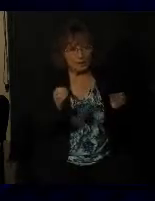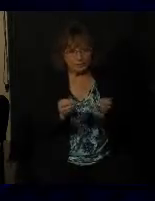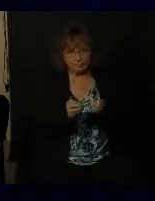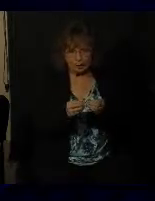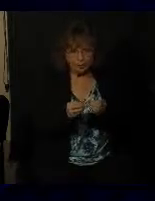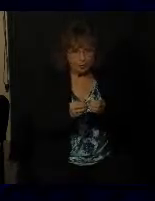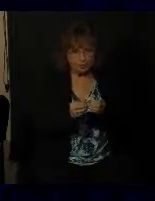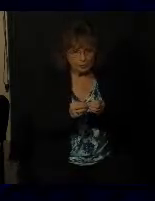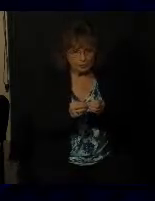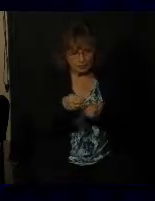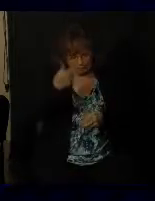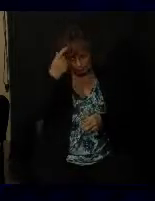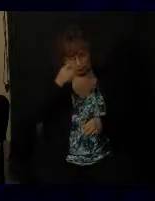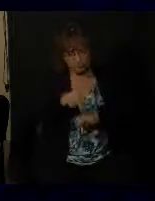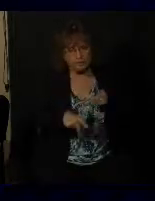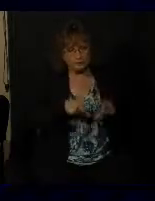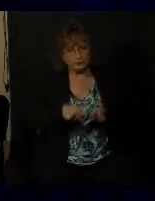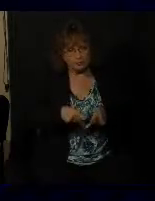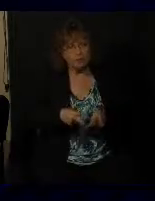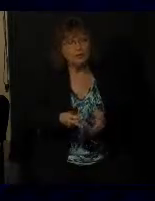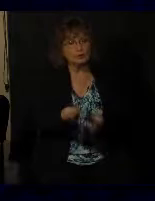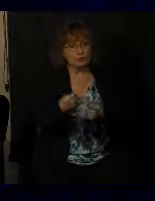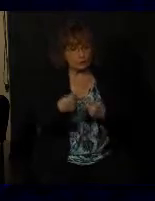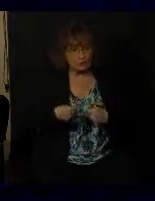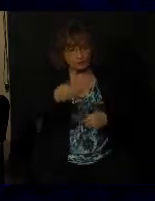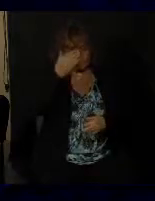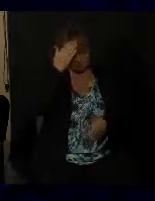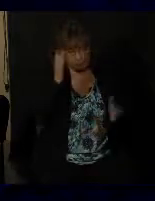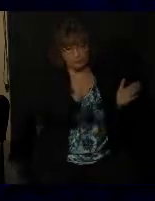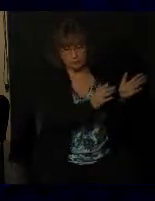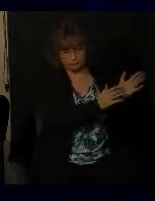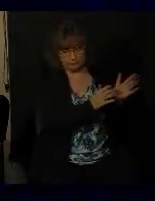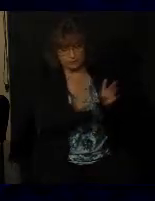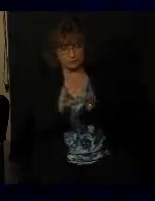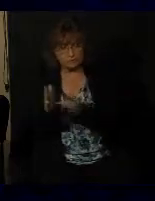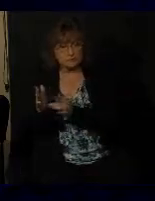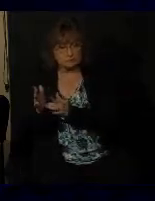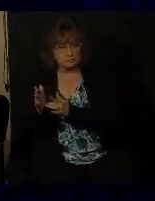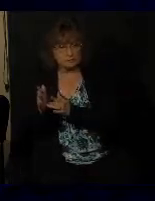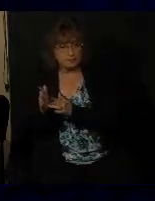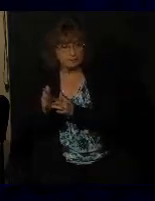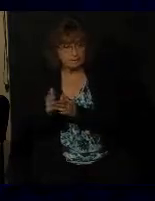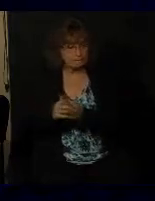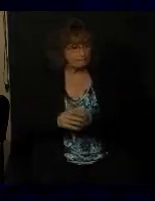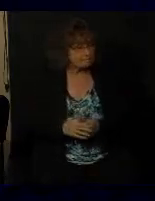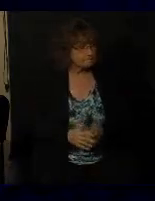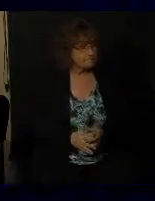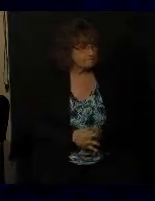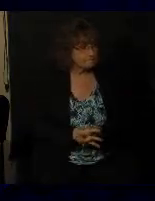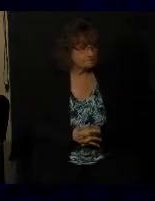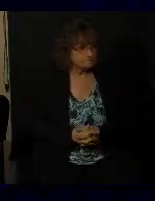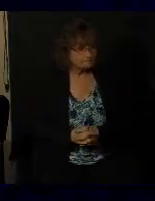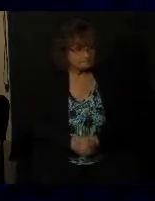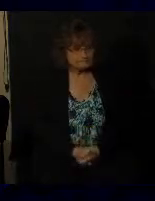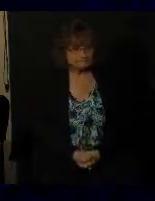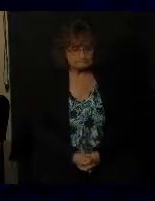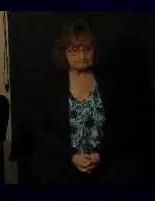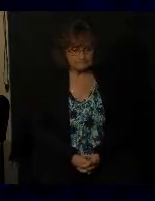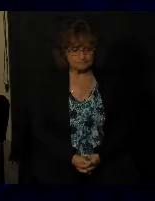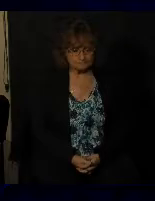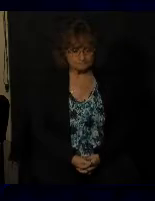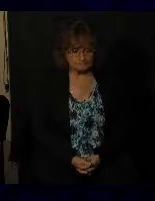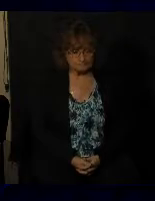it. Don't dismiss it. Can I tell you something? I take the boys of Salem anywhere. And when we walk in a place, most of the time they think,